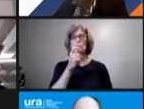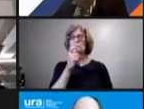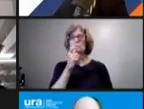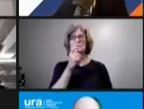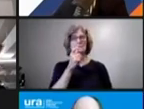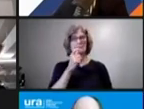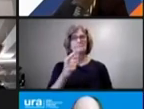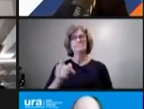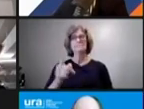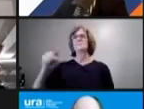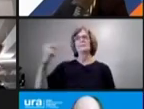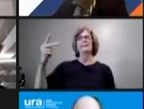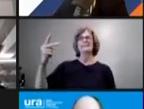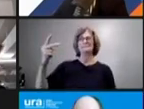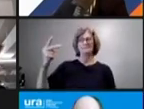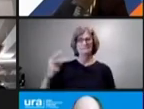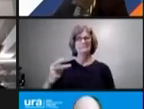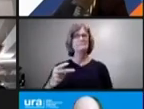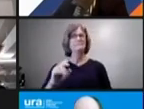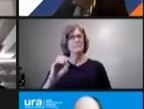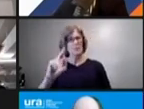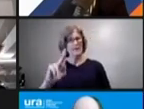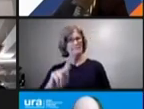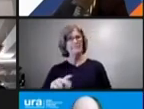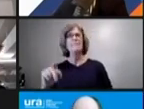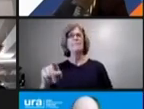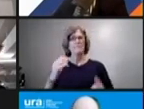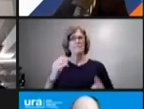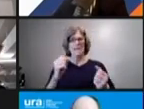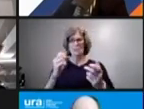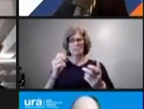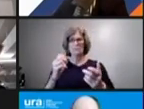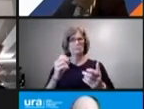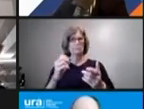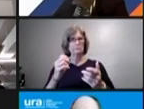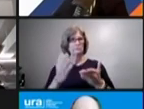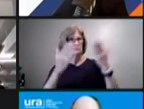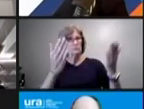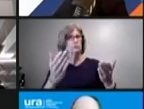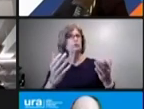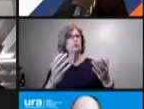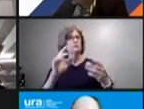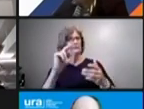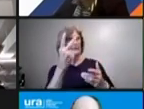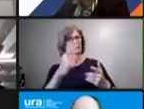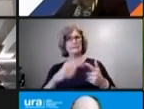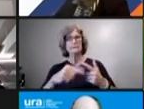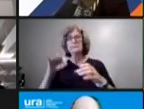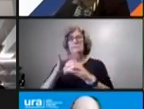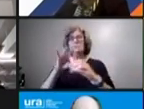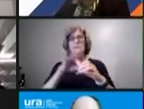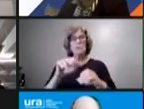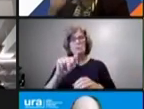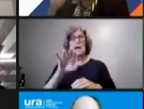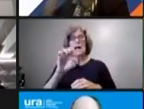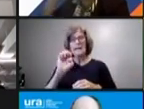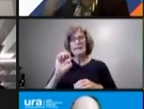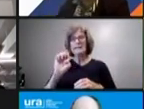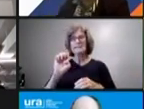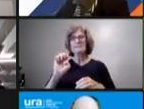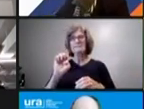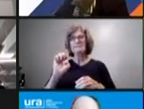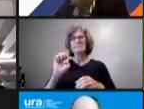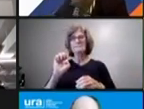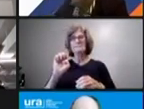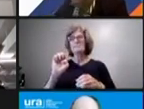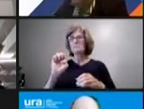Second. Thank you, Derek. Motion and second. All those in favor say aye. Aye. Aye. Aye.